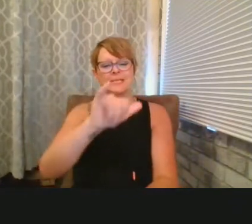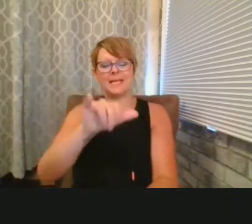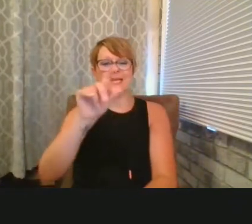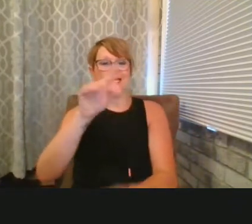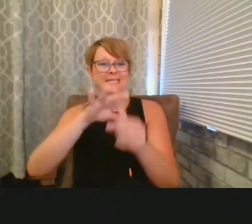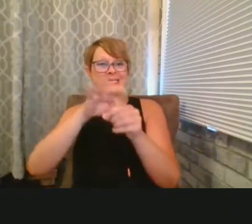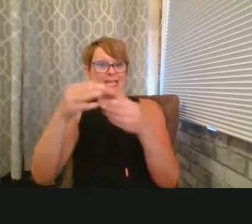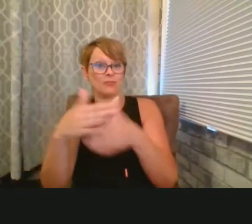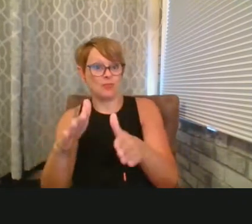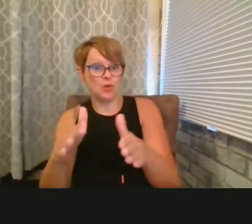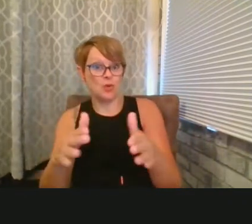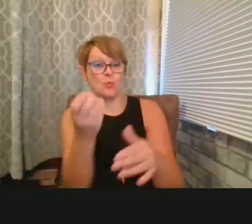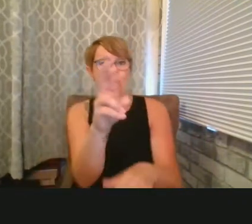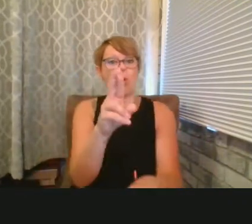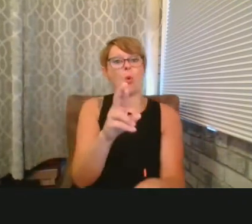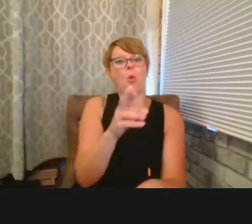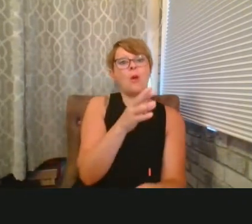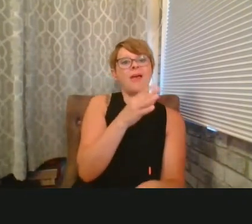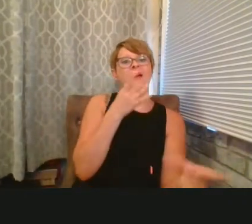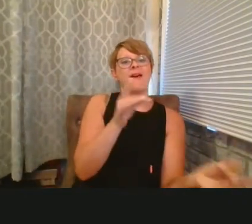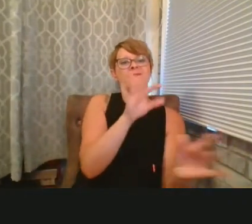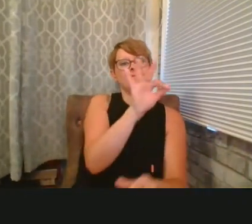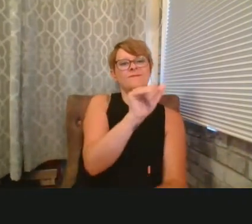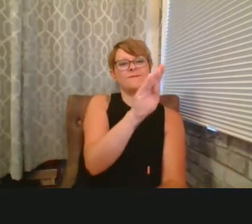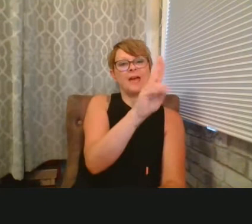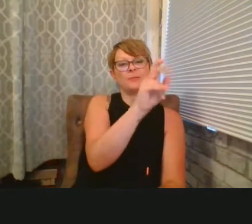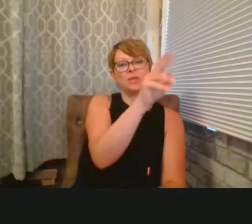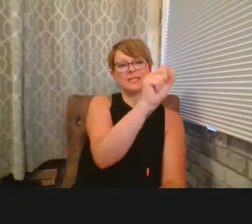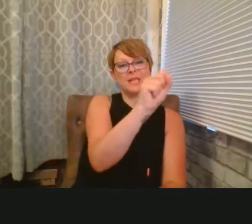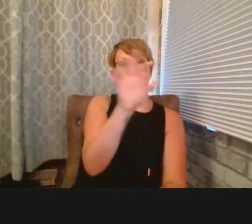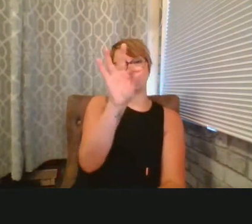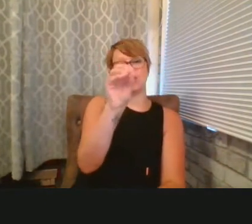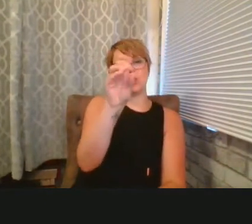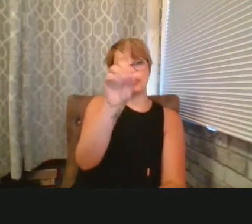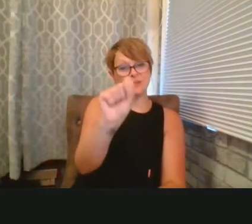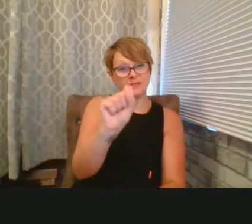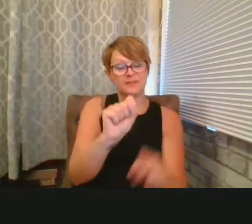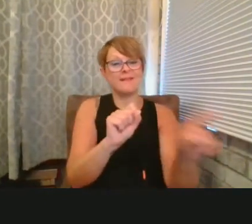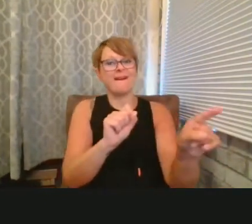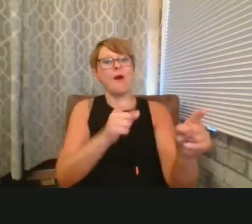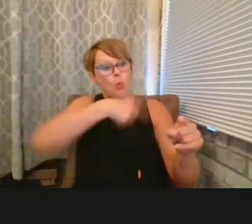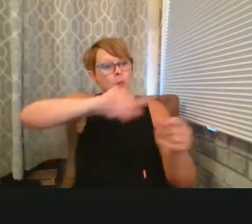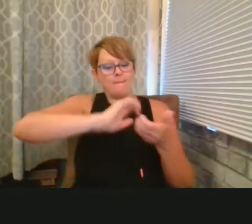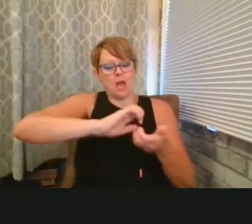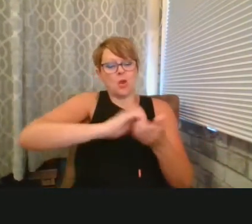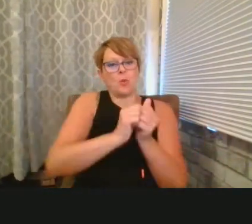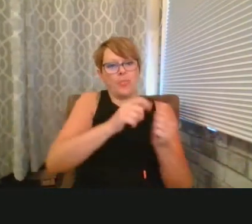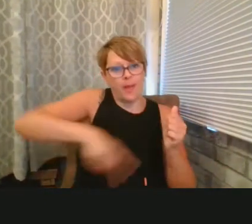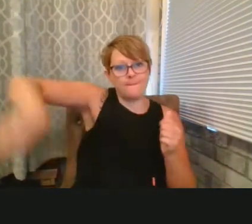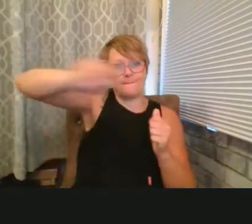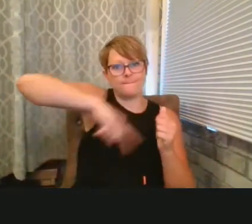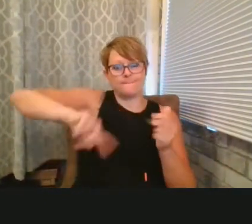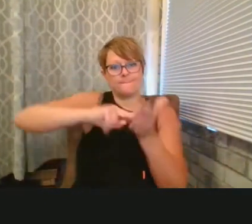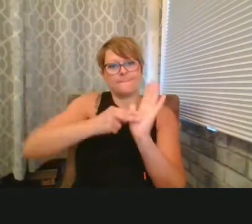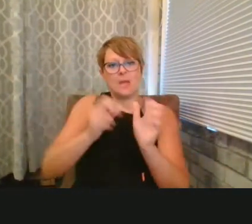from fabulous food selling in our place. So I think that's also very, very important to find a way to cooperate,